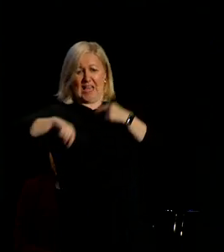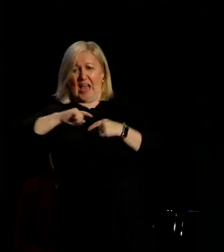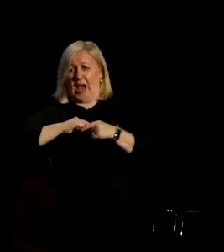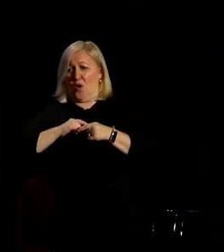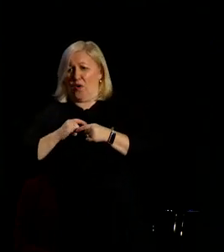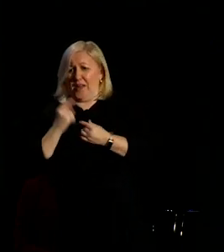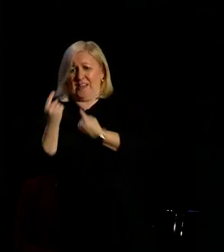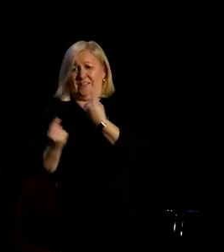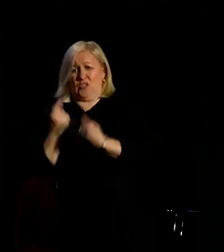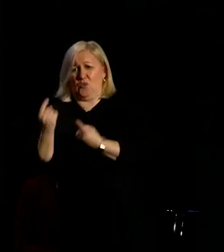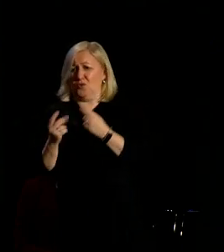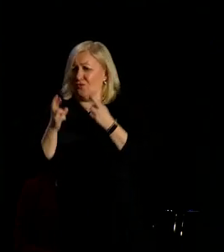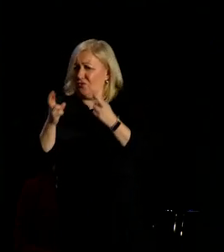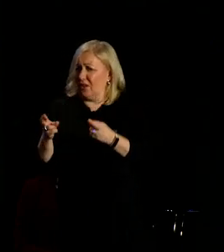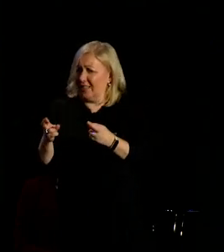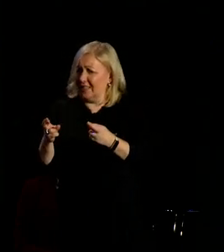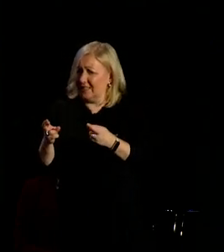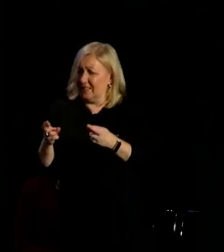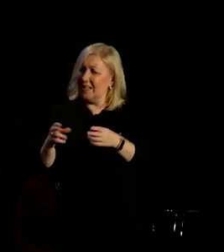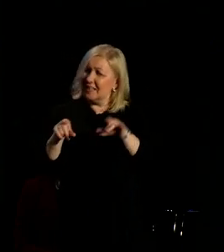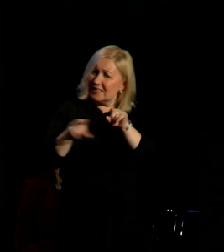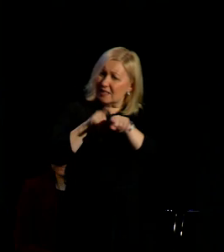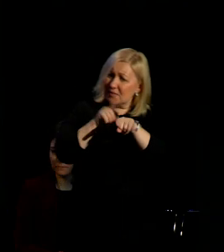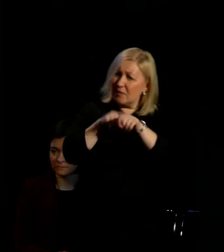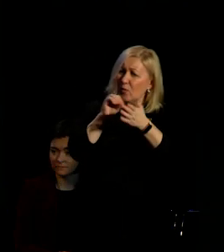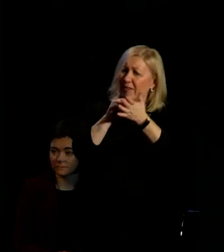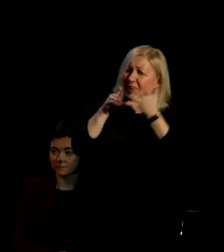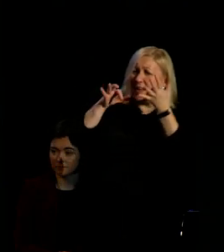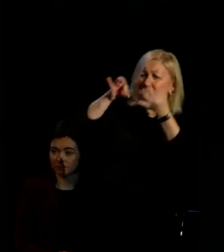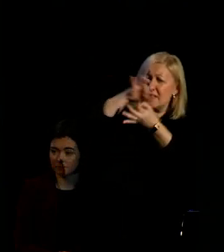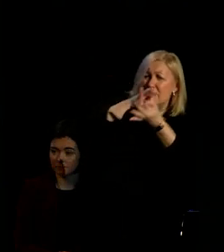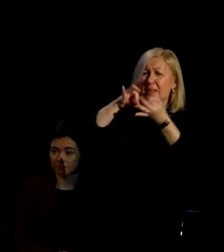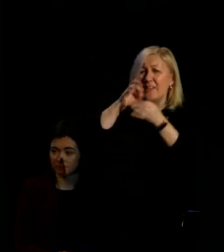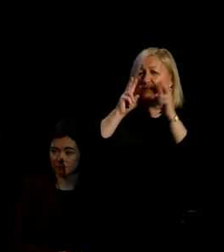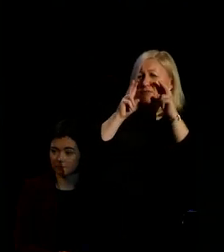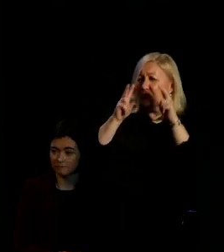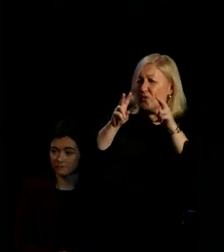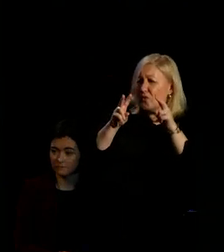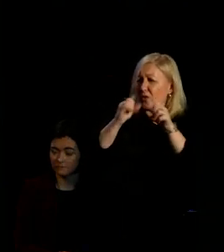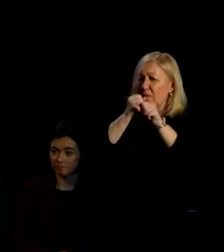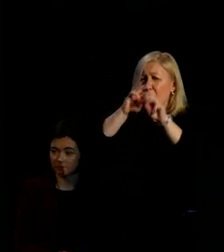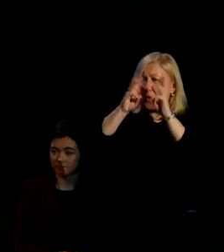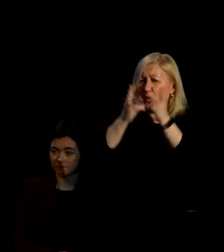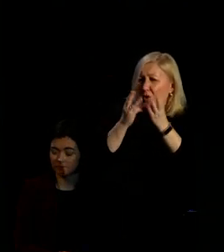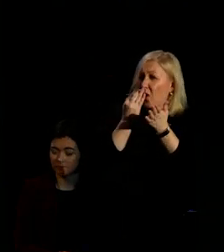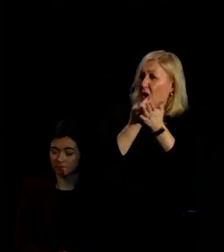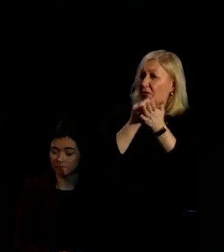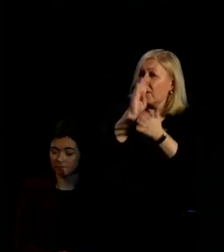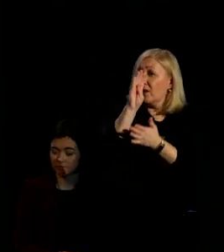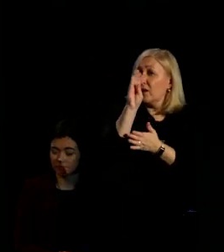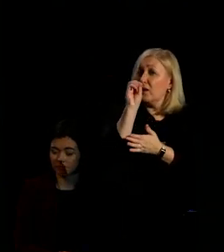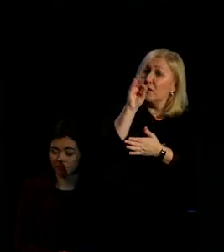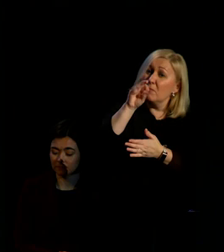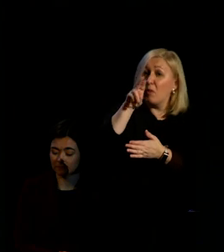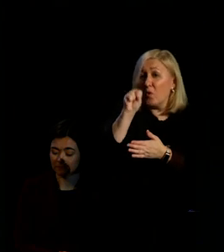of various forms of a corrupted, distorted version of an exclusionary and often bogus, indeed mythical